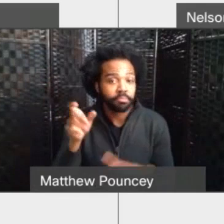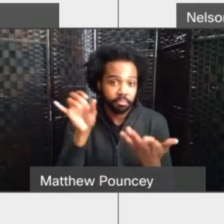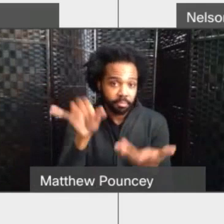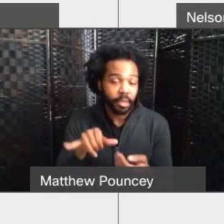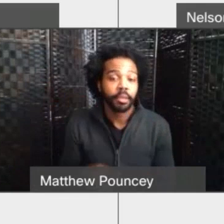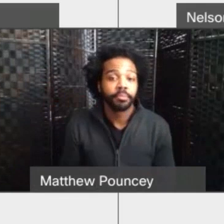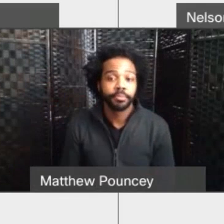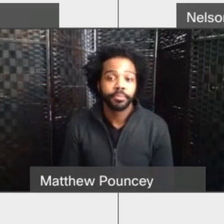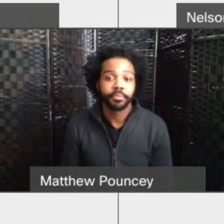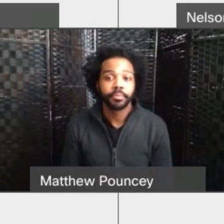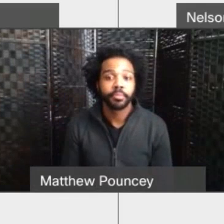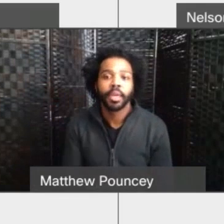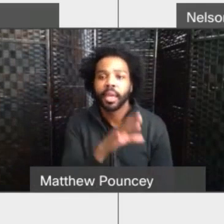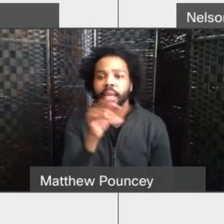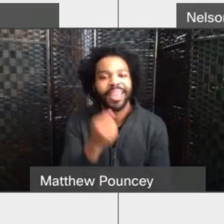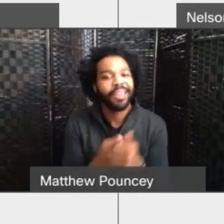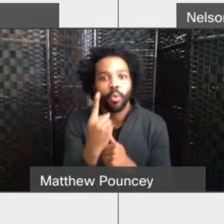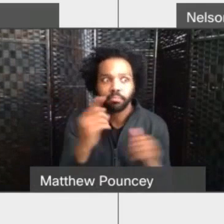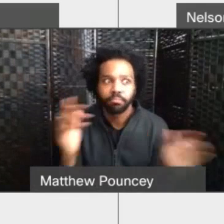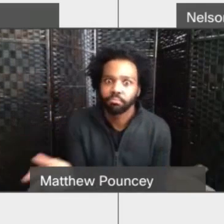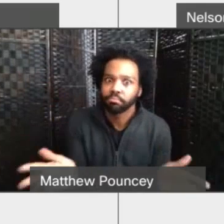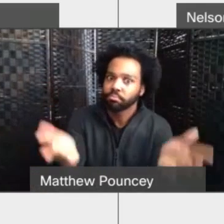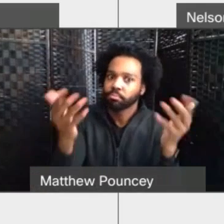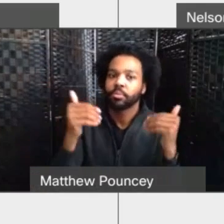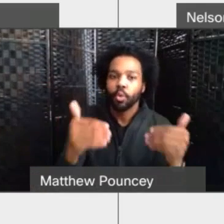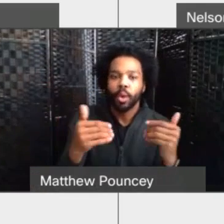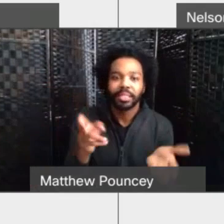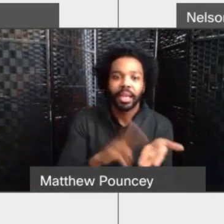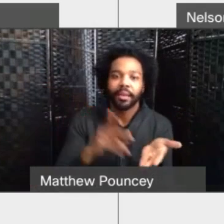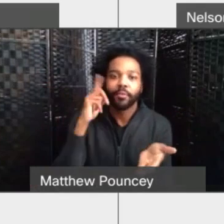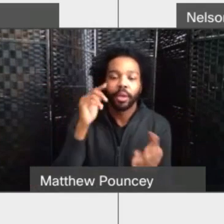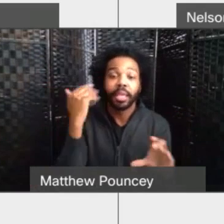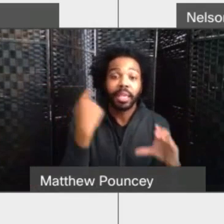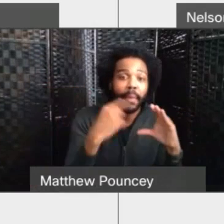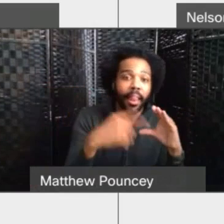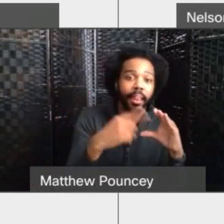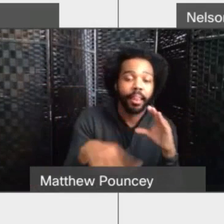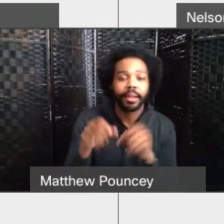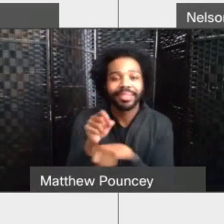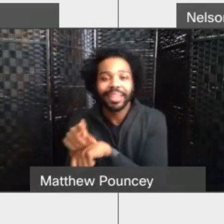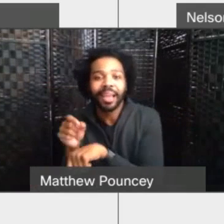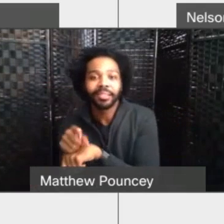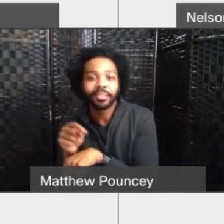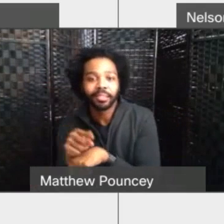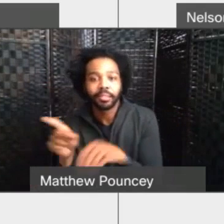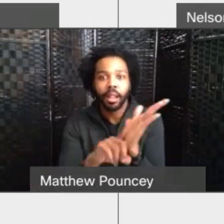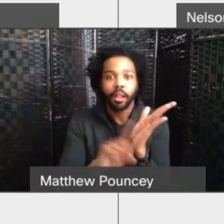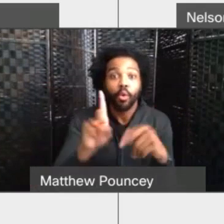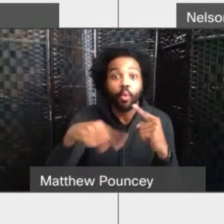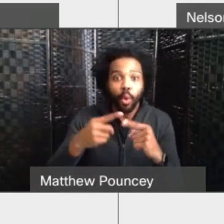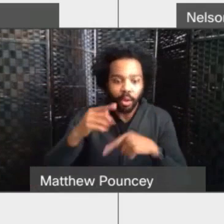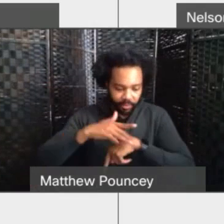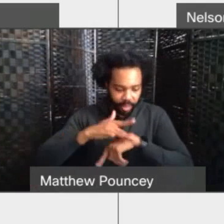then everyone is encouraged to sign up for the email and text alerts for when appointments